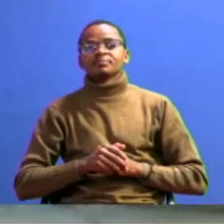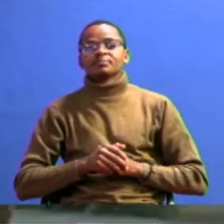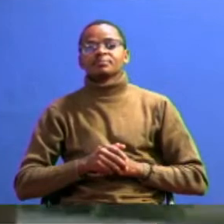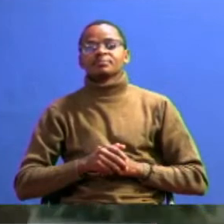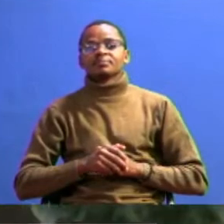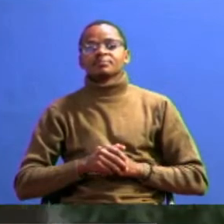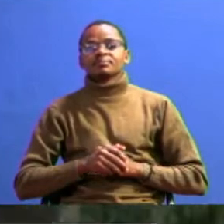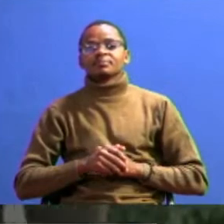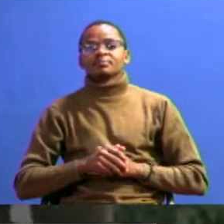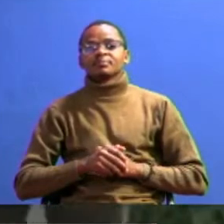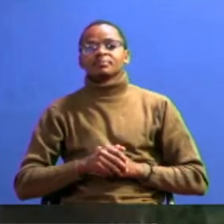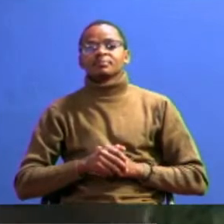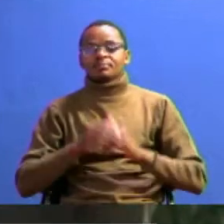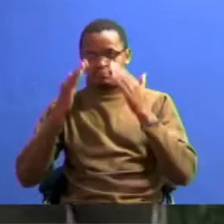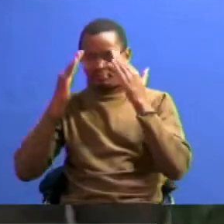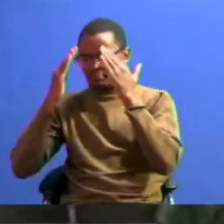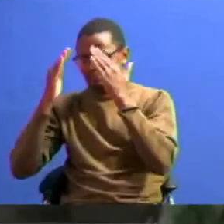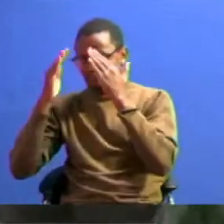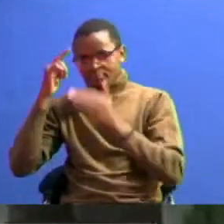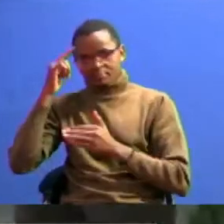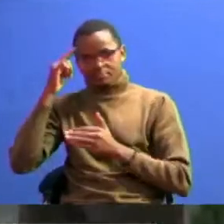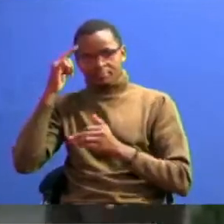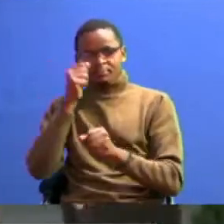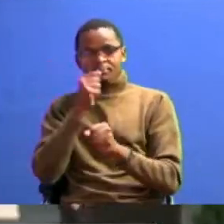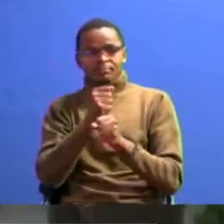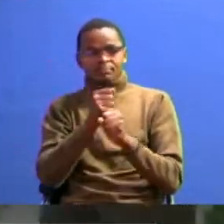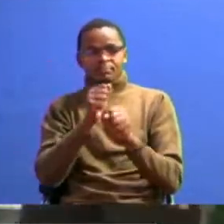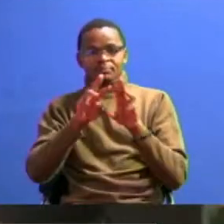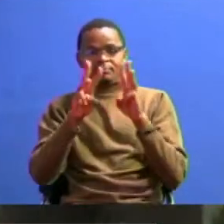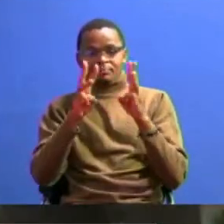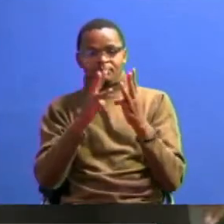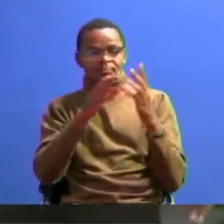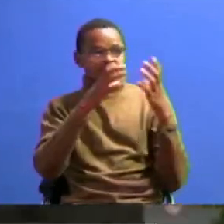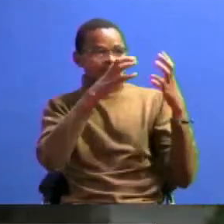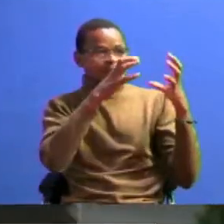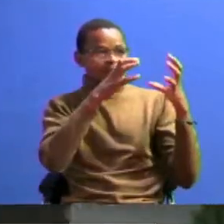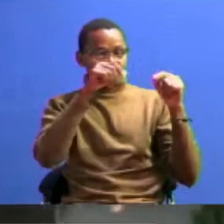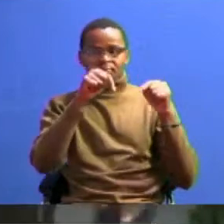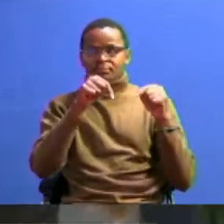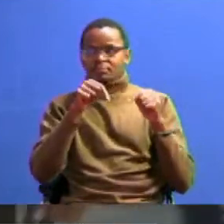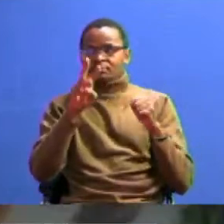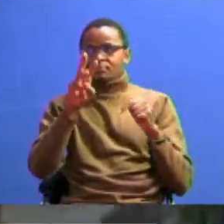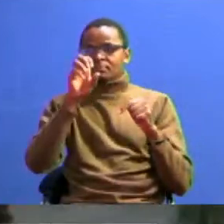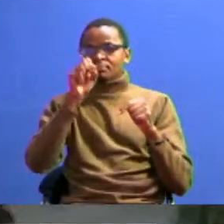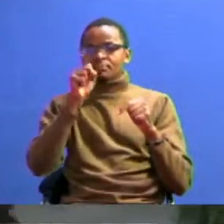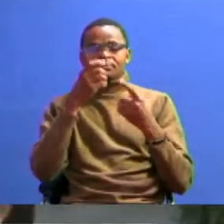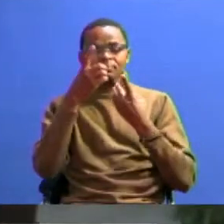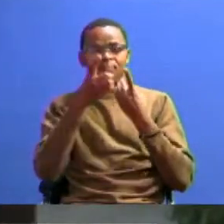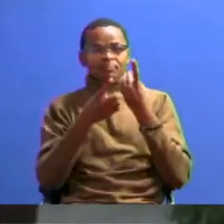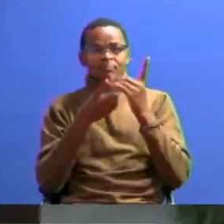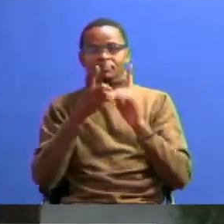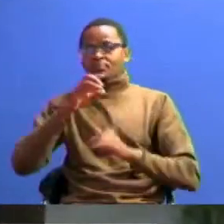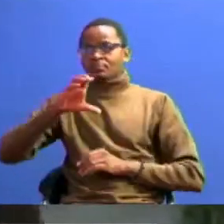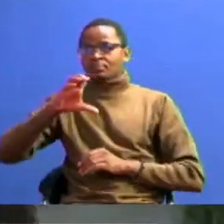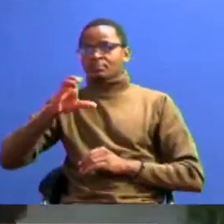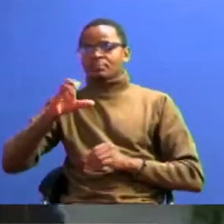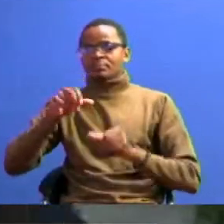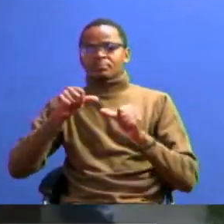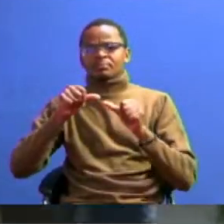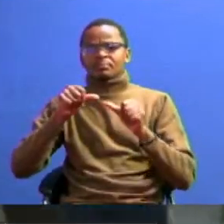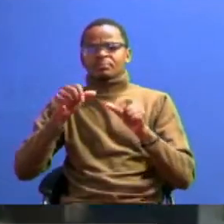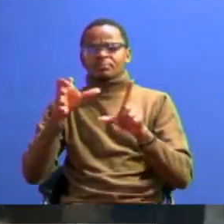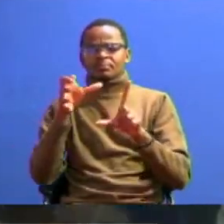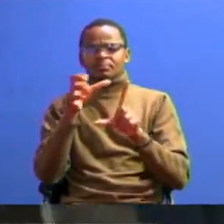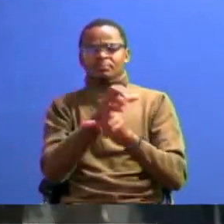The primary focus for the mental health workshop organized in Kilifi County today was to deliberate on the county's progress in fulfilling